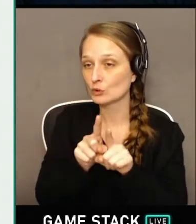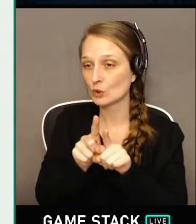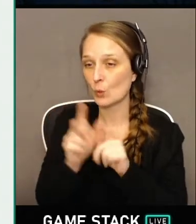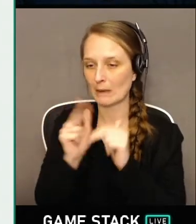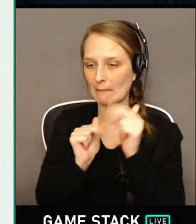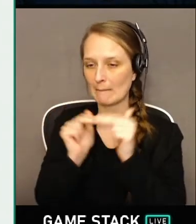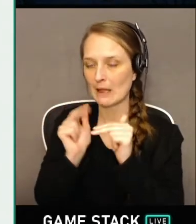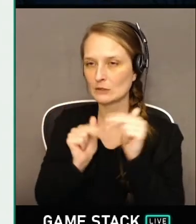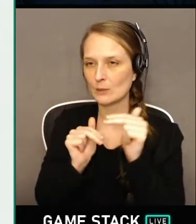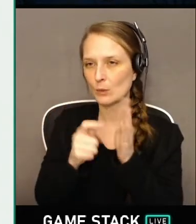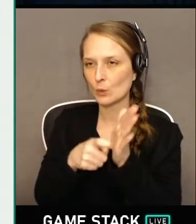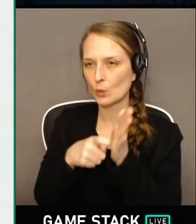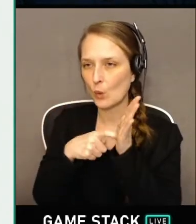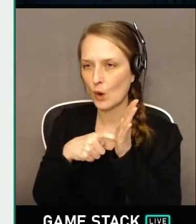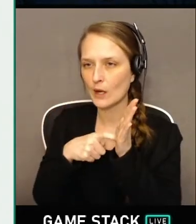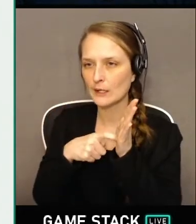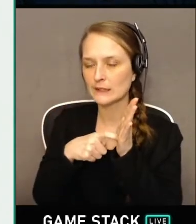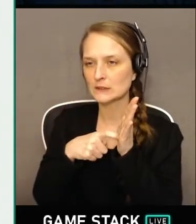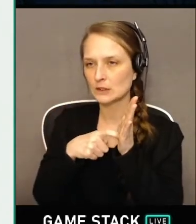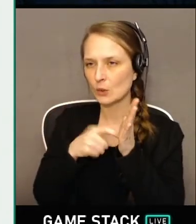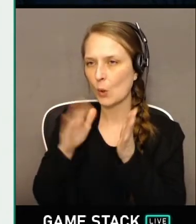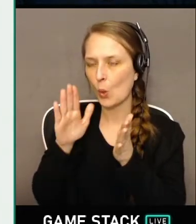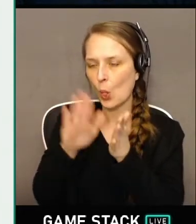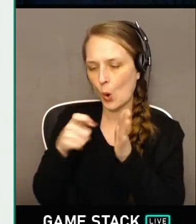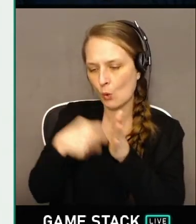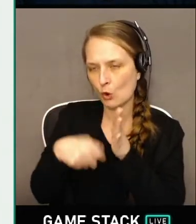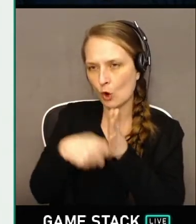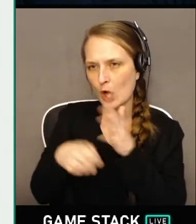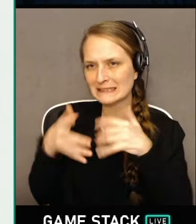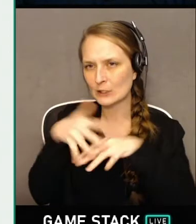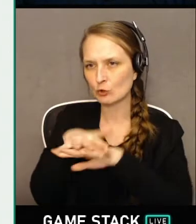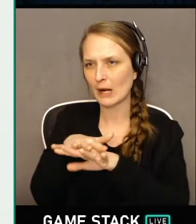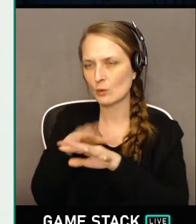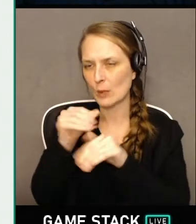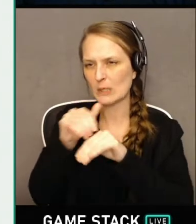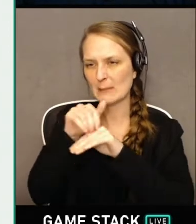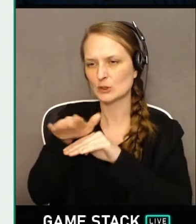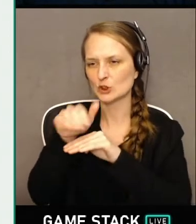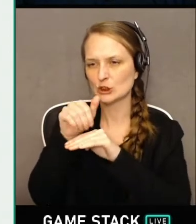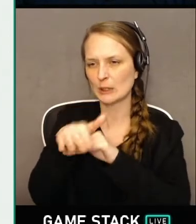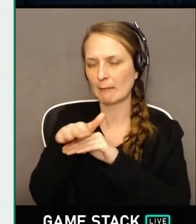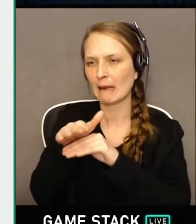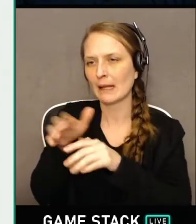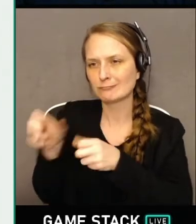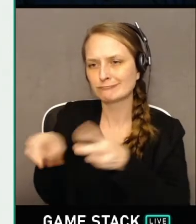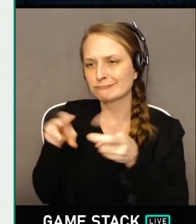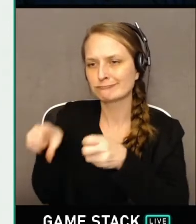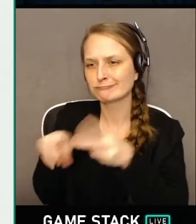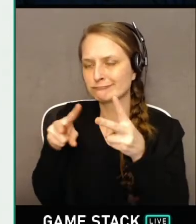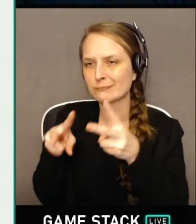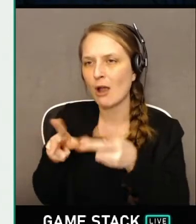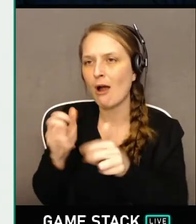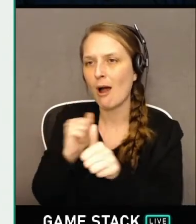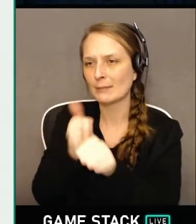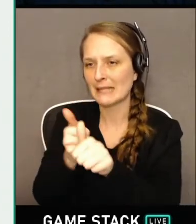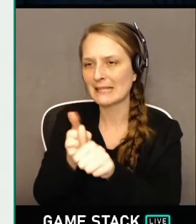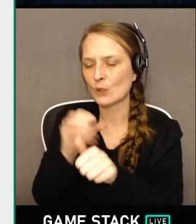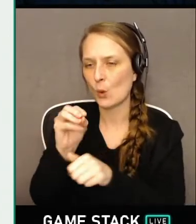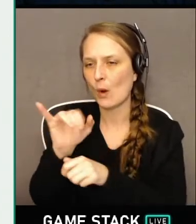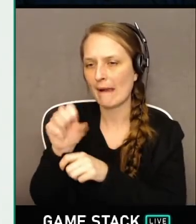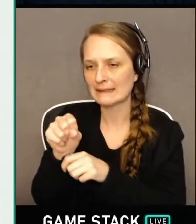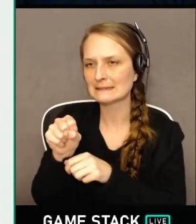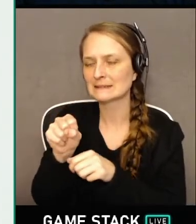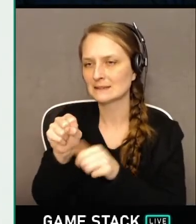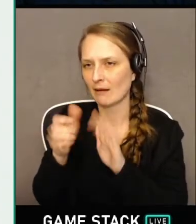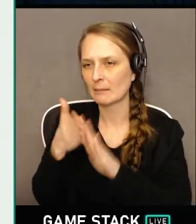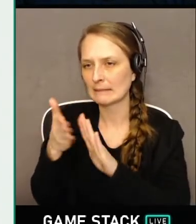that requires low cost to integrate, and we will keep shipping DX12 updates in OS releases so the existing workflow will continue to